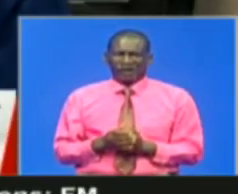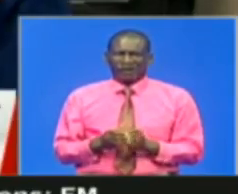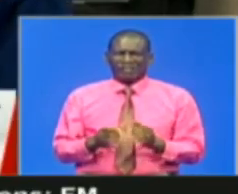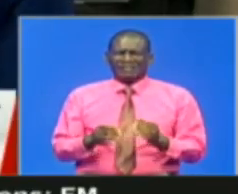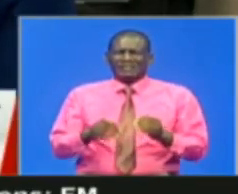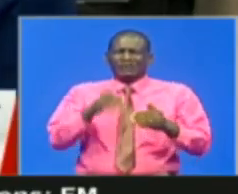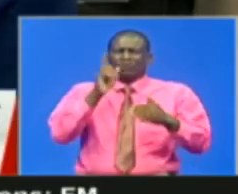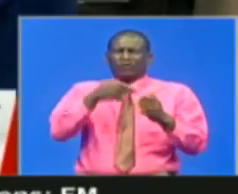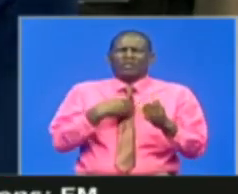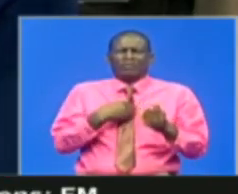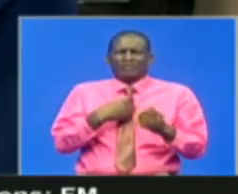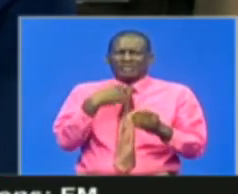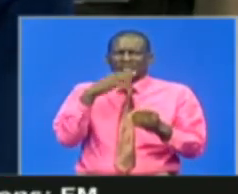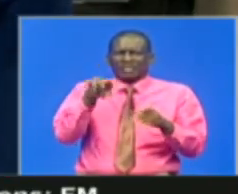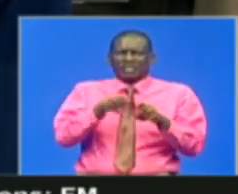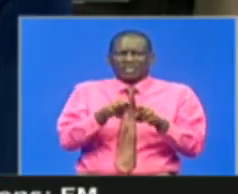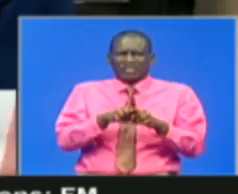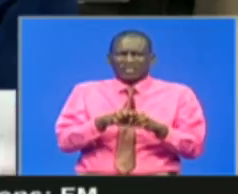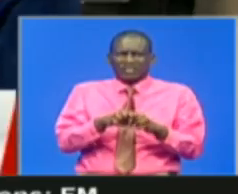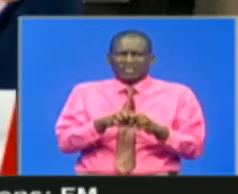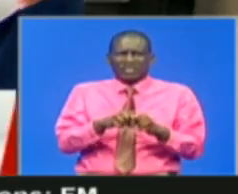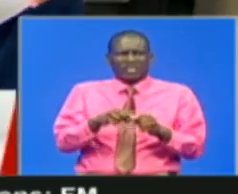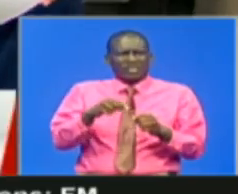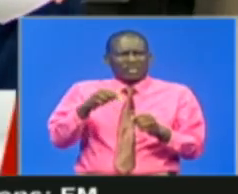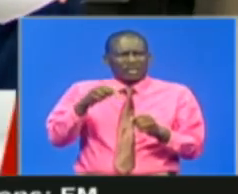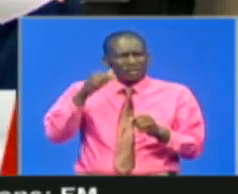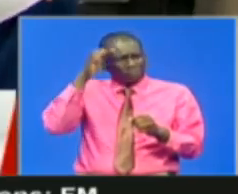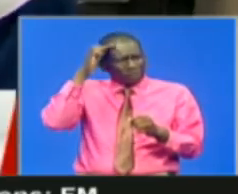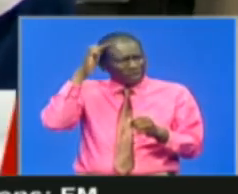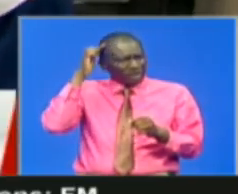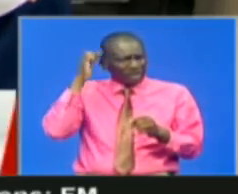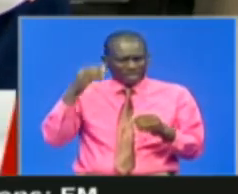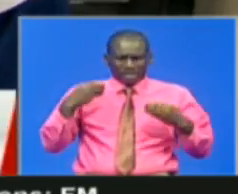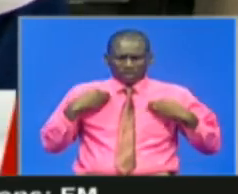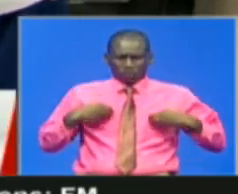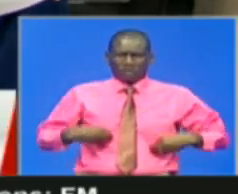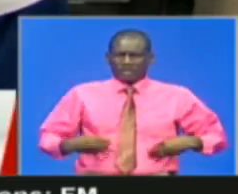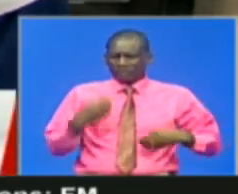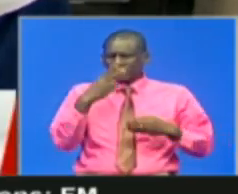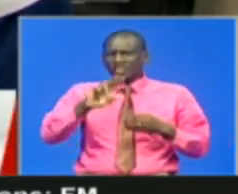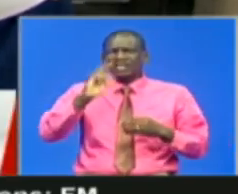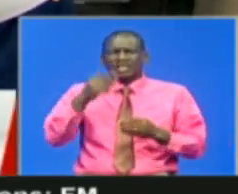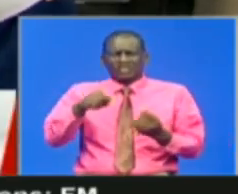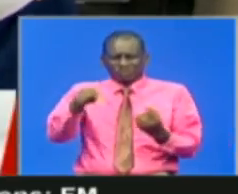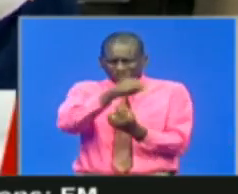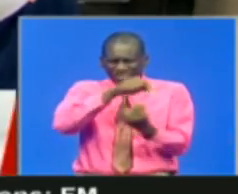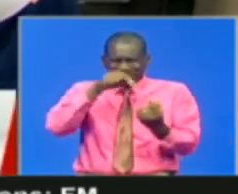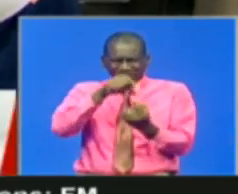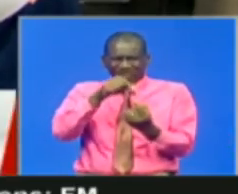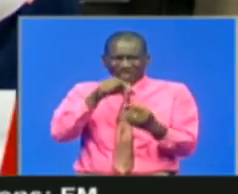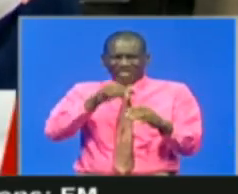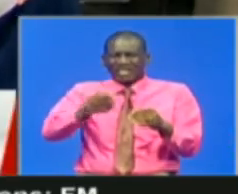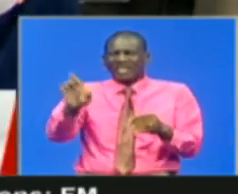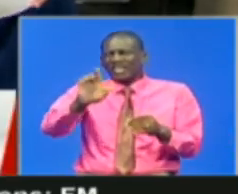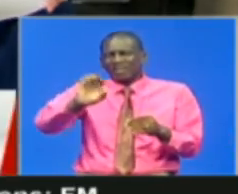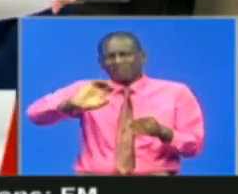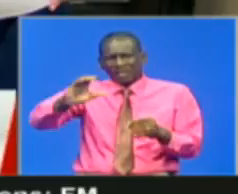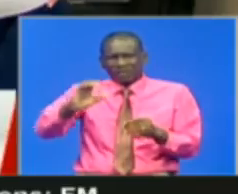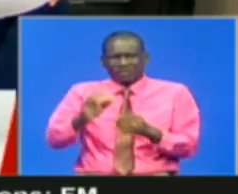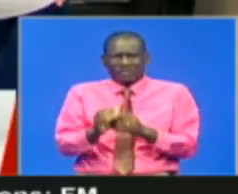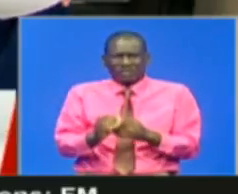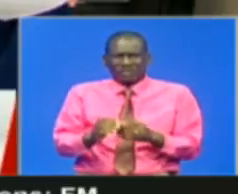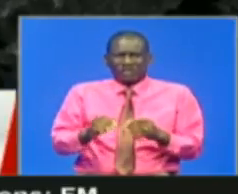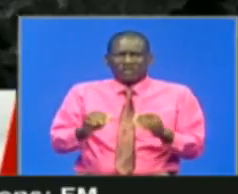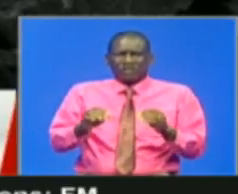to what has been described as a rare occurrence. A black leopard has been spotted again in Kenya, specifically in Laikipia County.